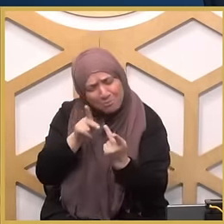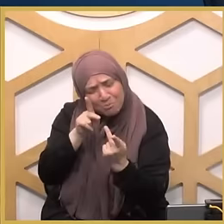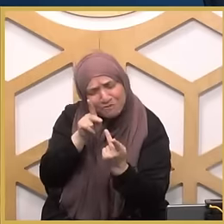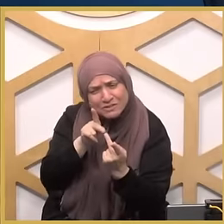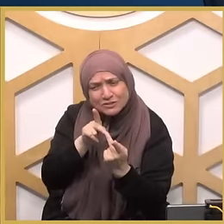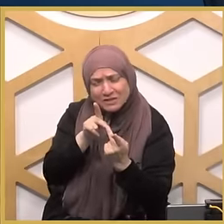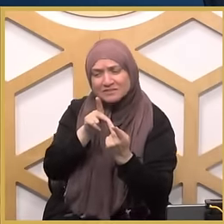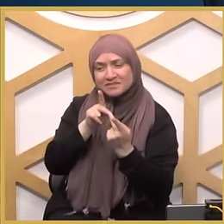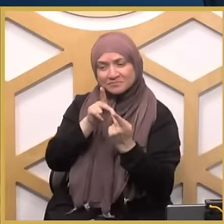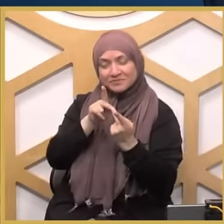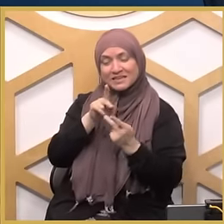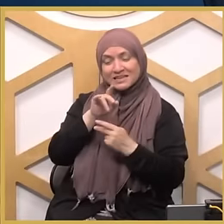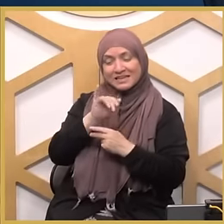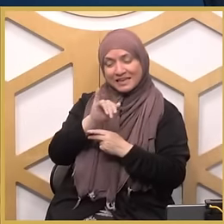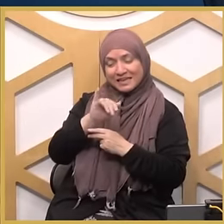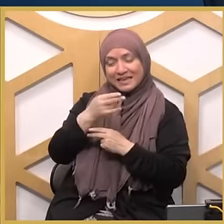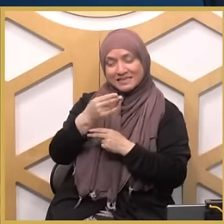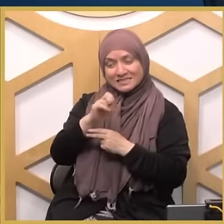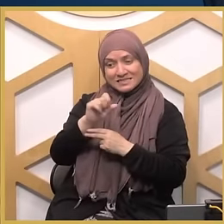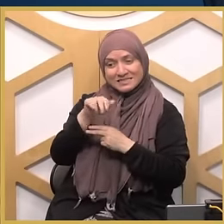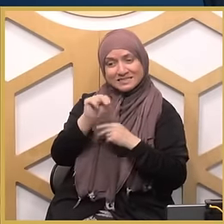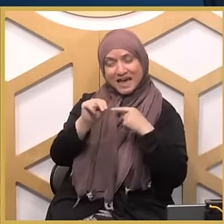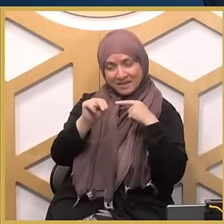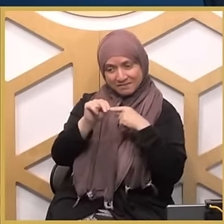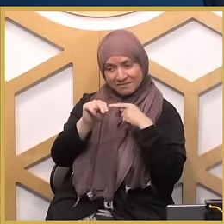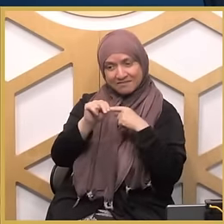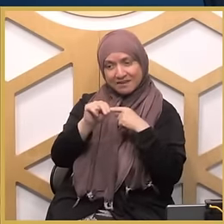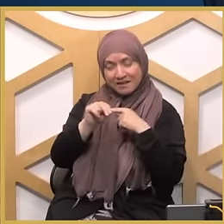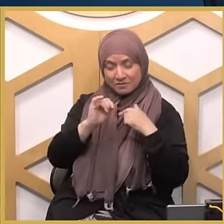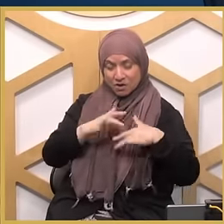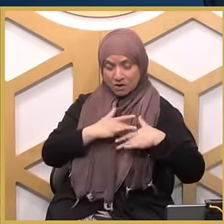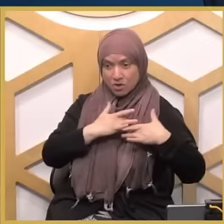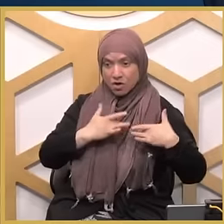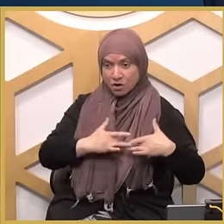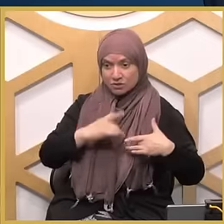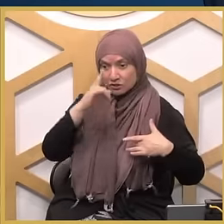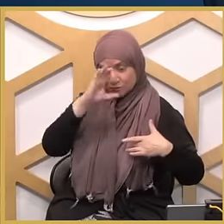result, if you keep going after ma'asi and after sins,